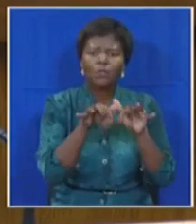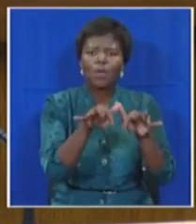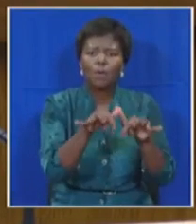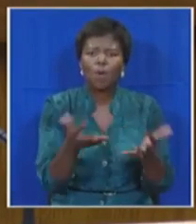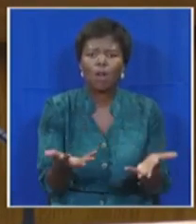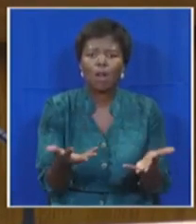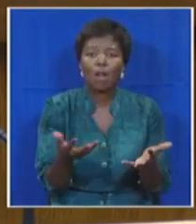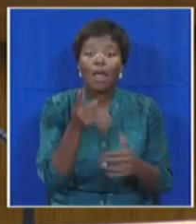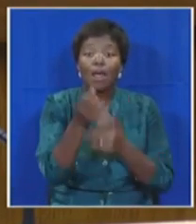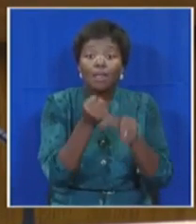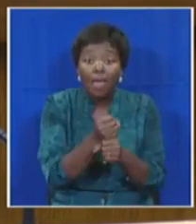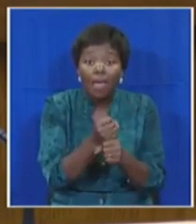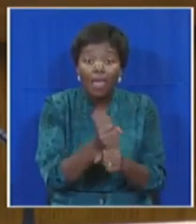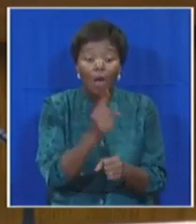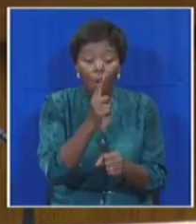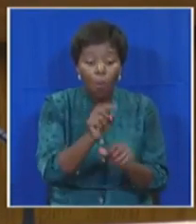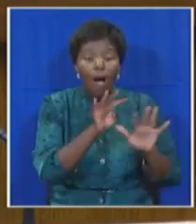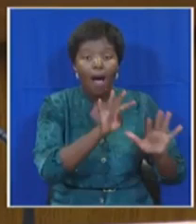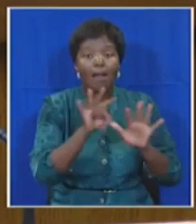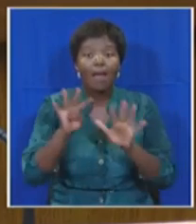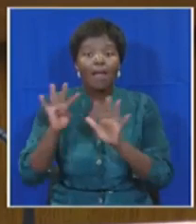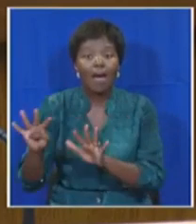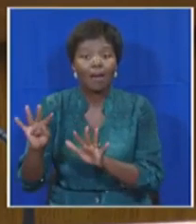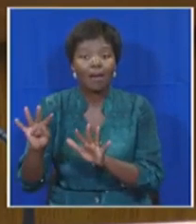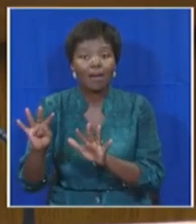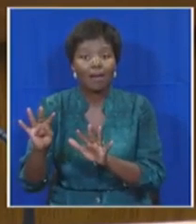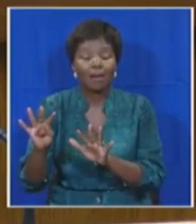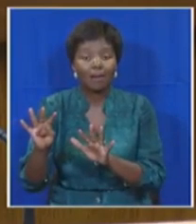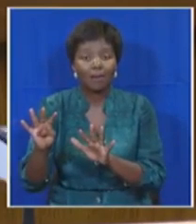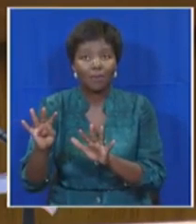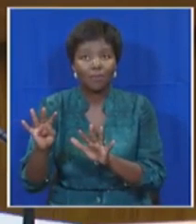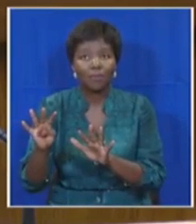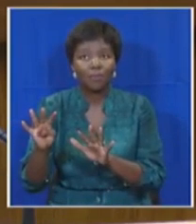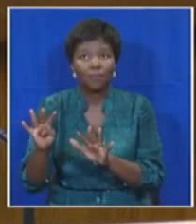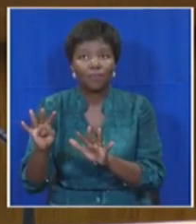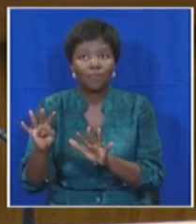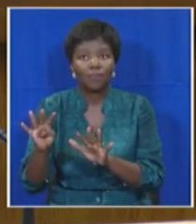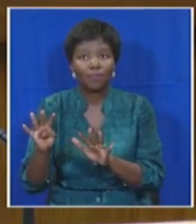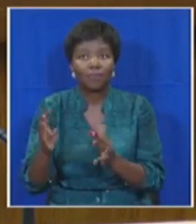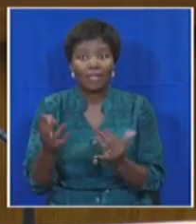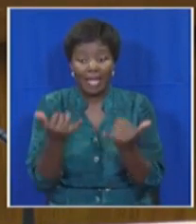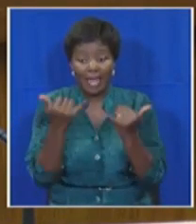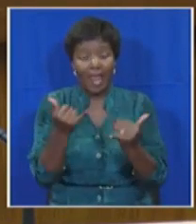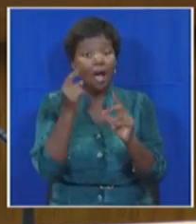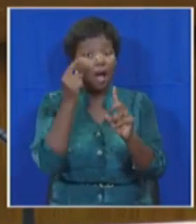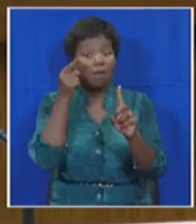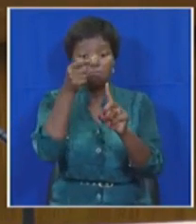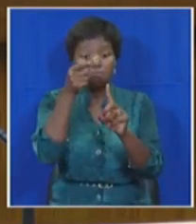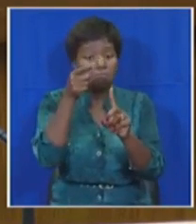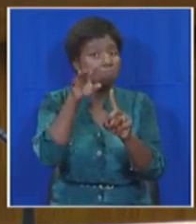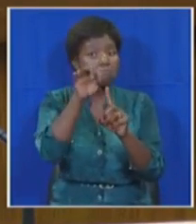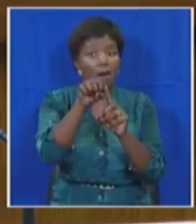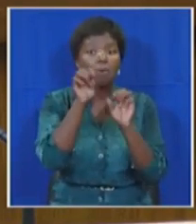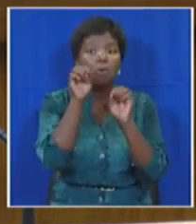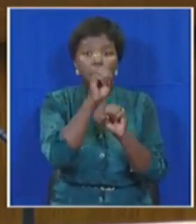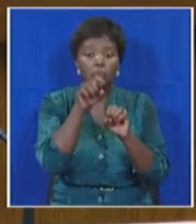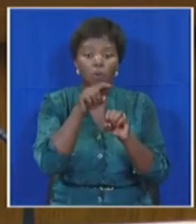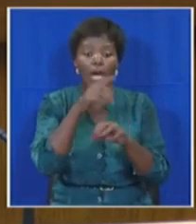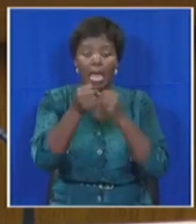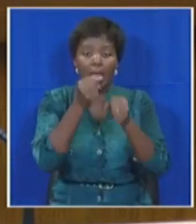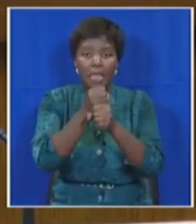by 1999. When this target was not met, they moved it simply